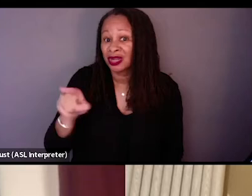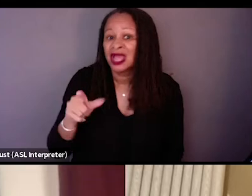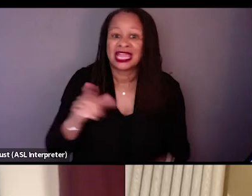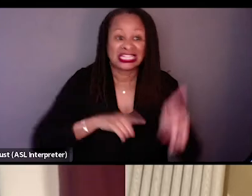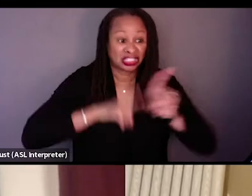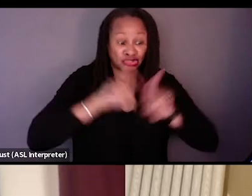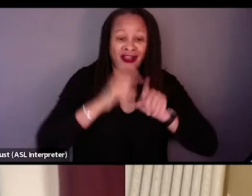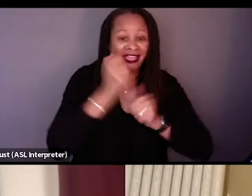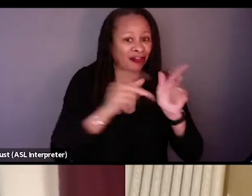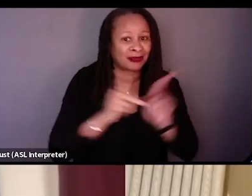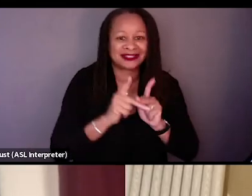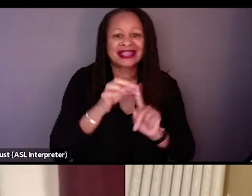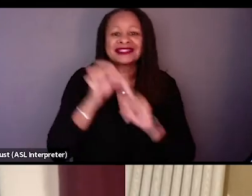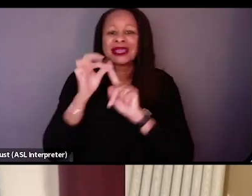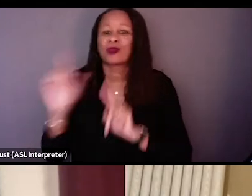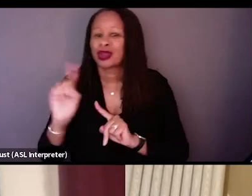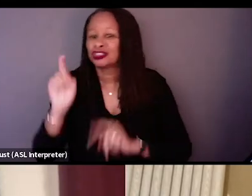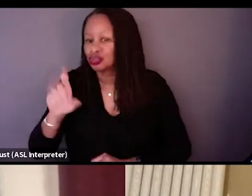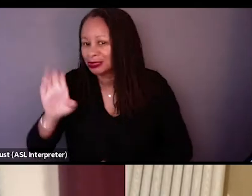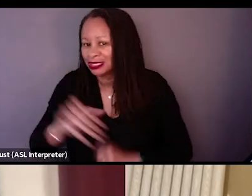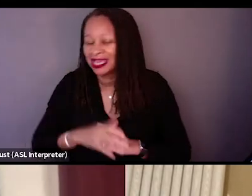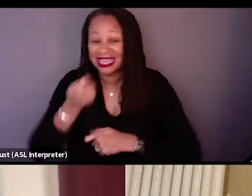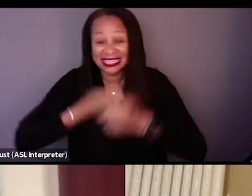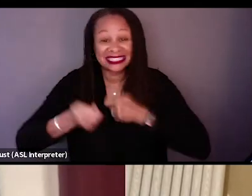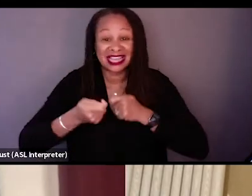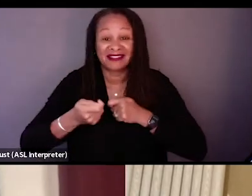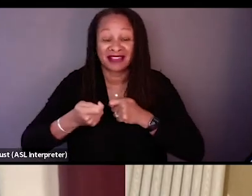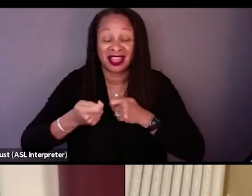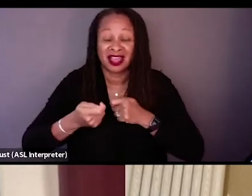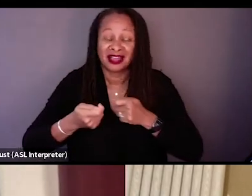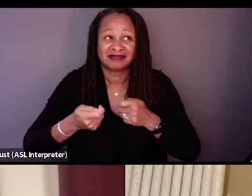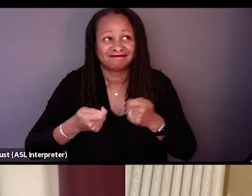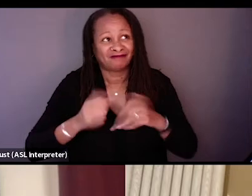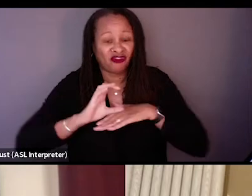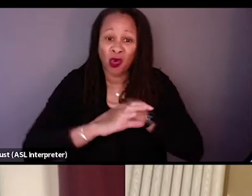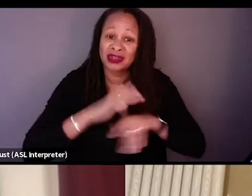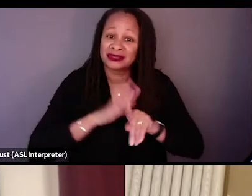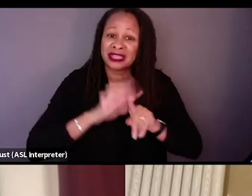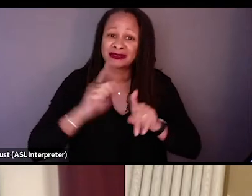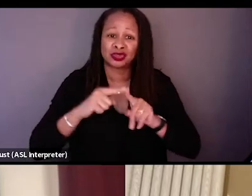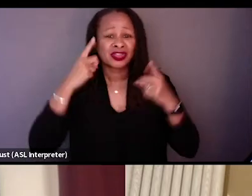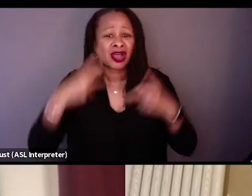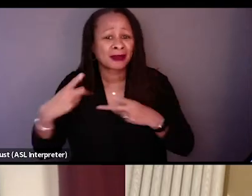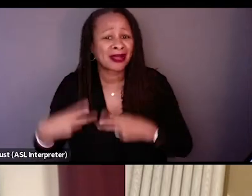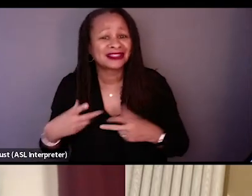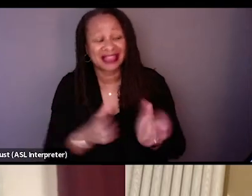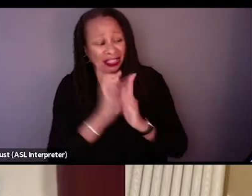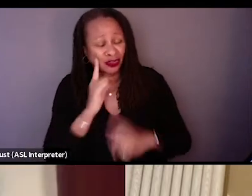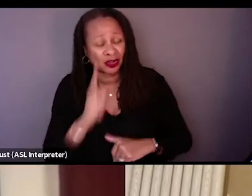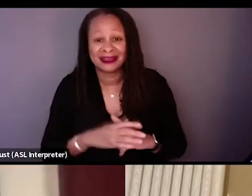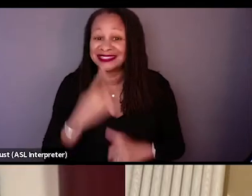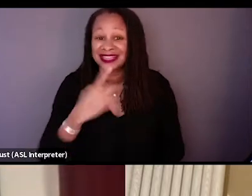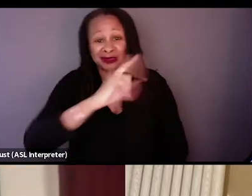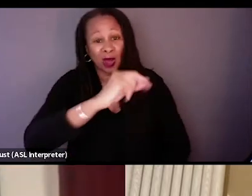place where he should have been, rather than subject himself to the compromises that this would demand from me, just go, I'm not going to do